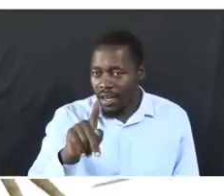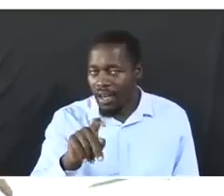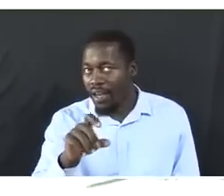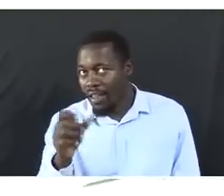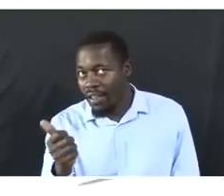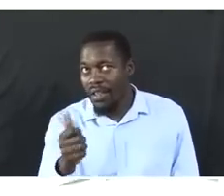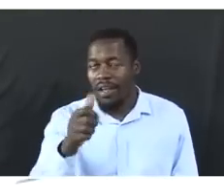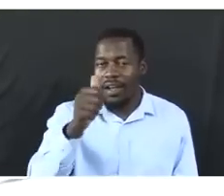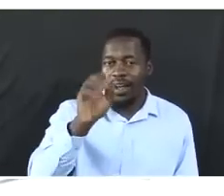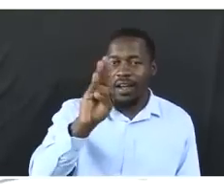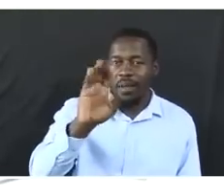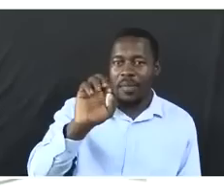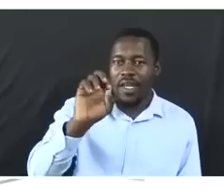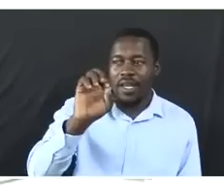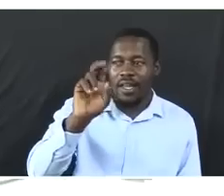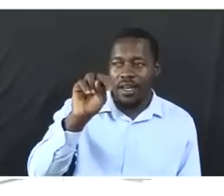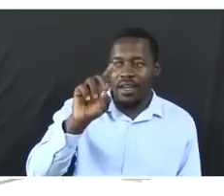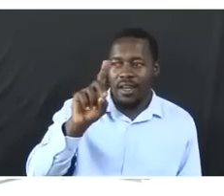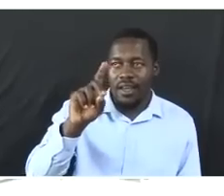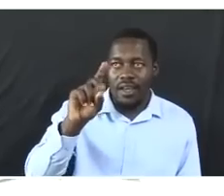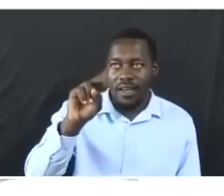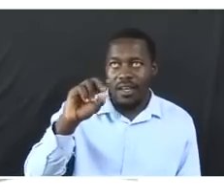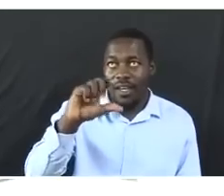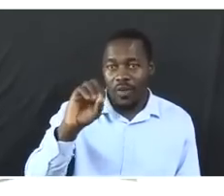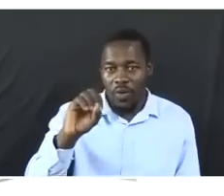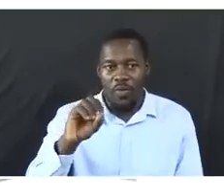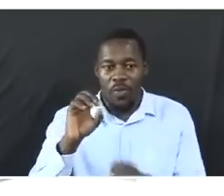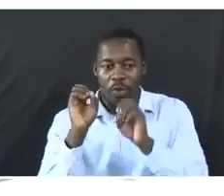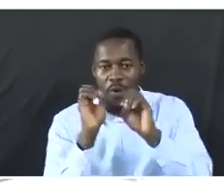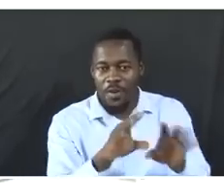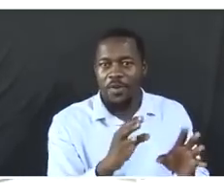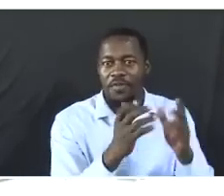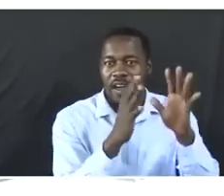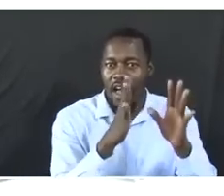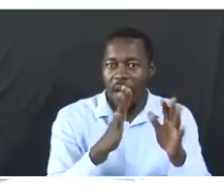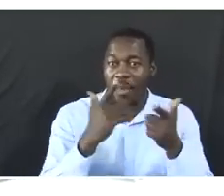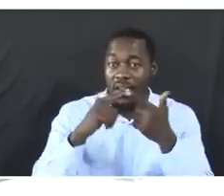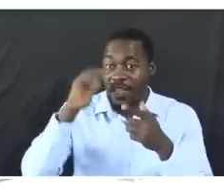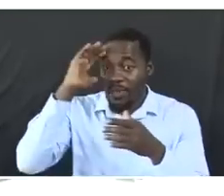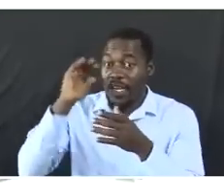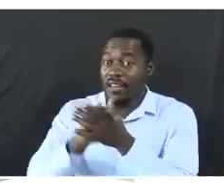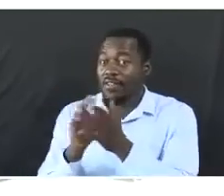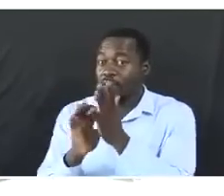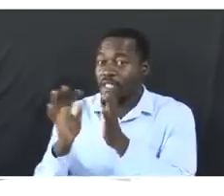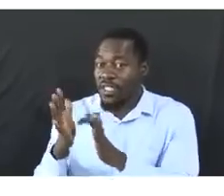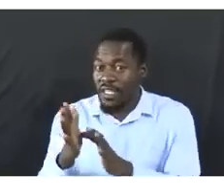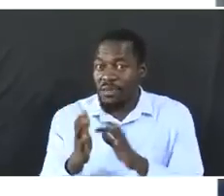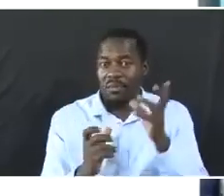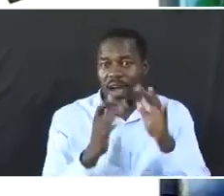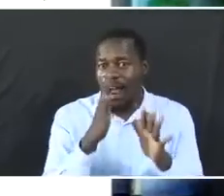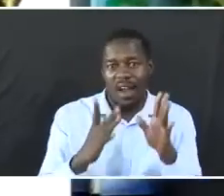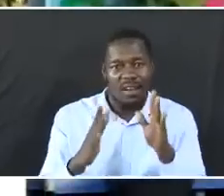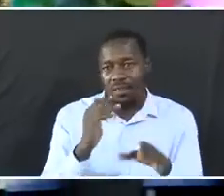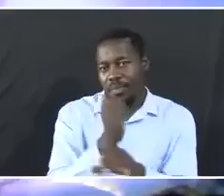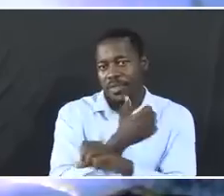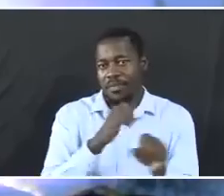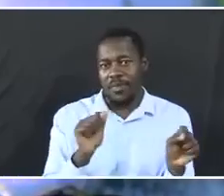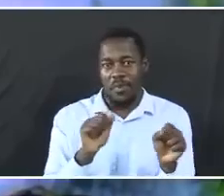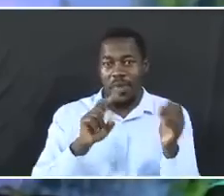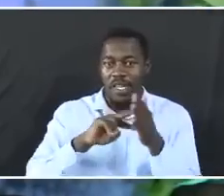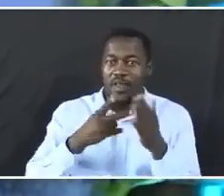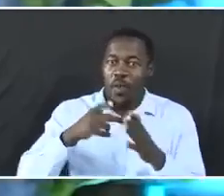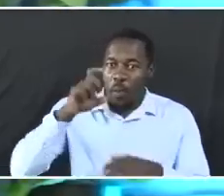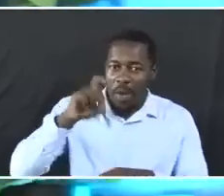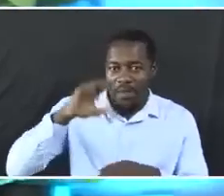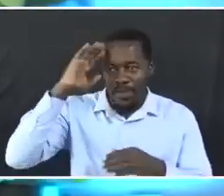So it should shake you that they have brought someone else home. It should shake you thoroughly. And you begin to question